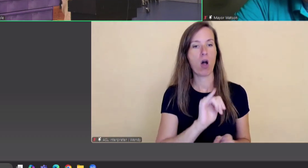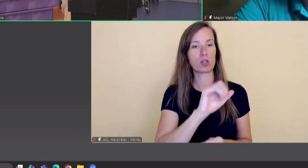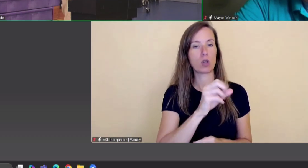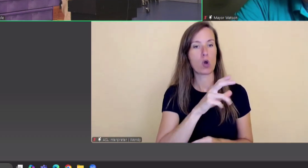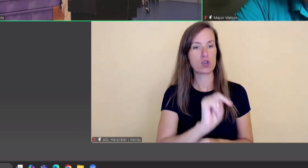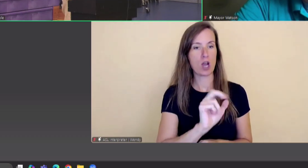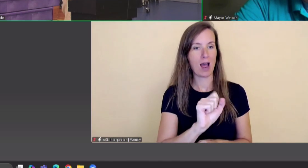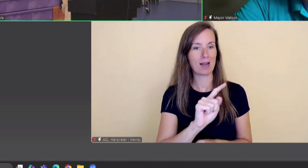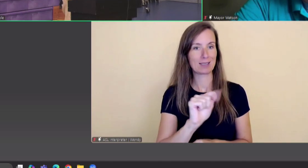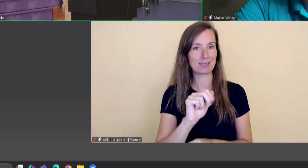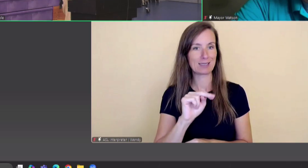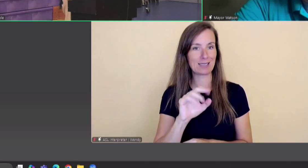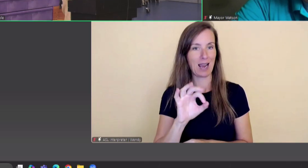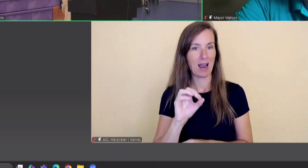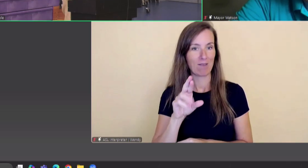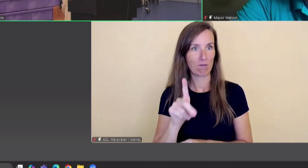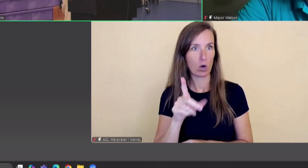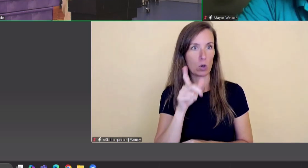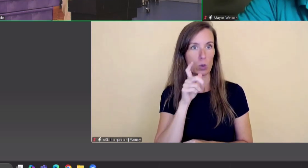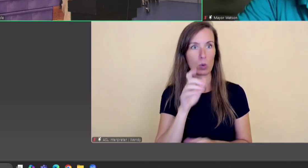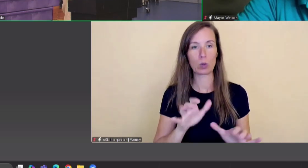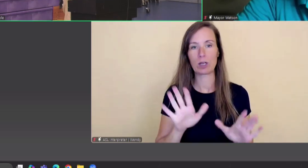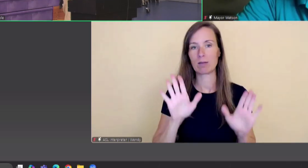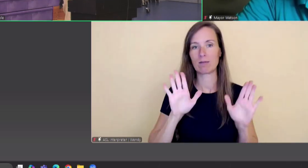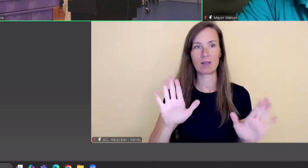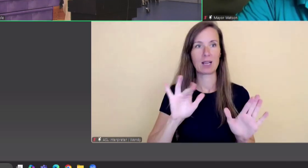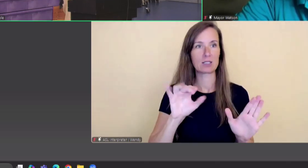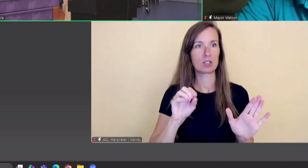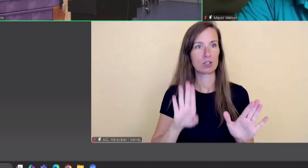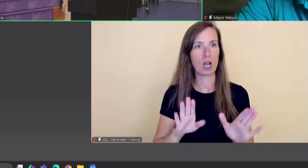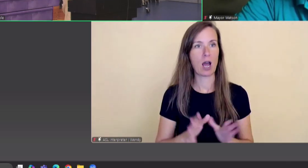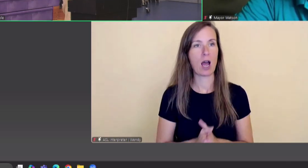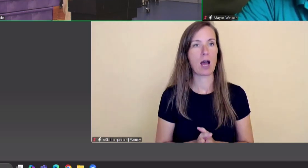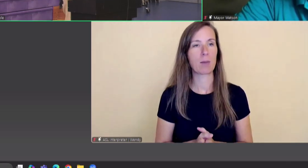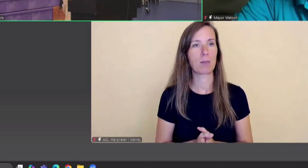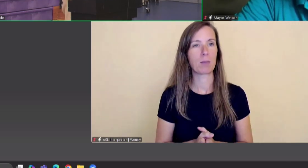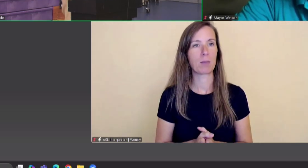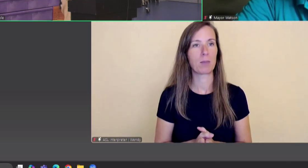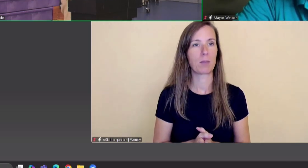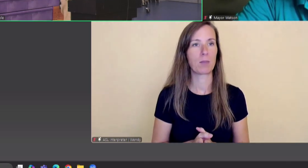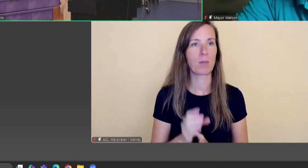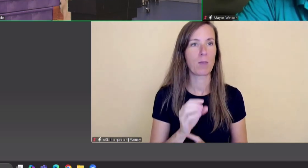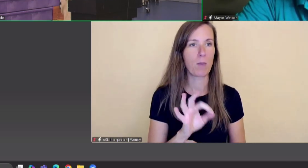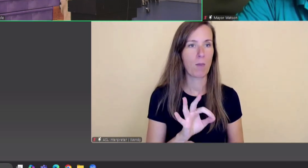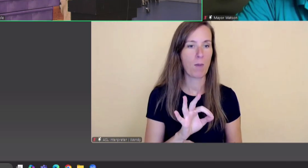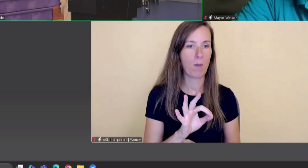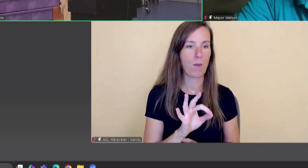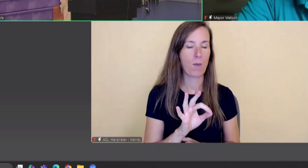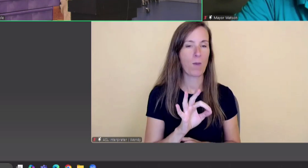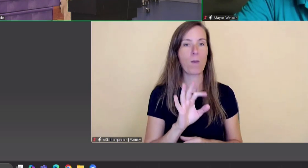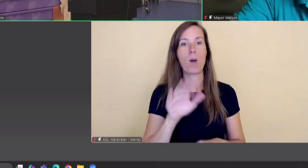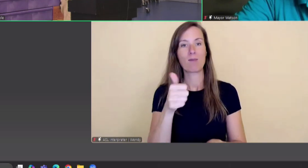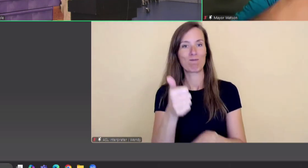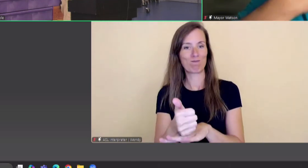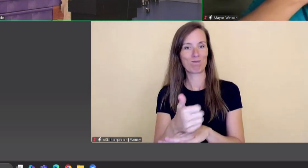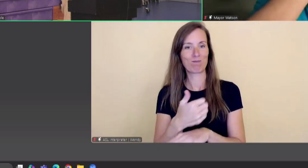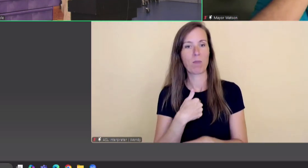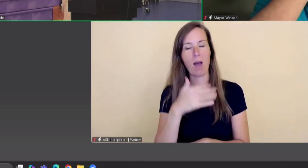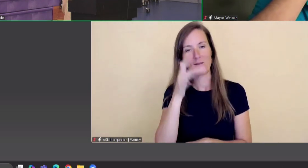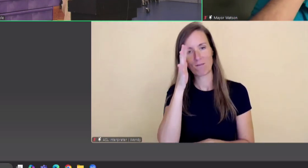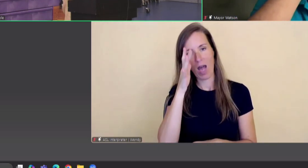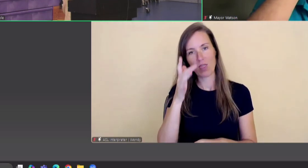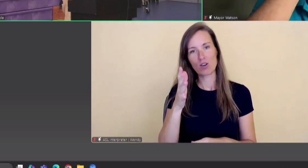who did a fantastic job of placing my father's commemorative plaque in